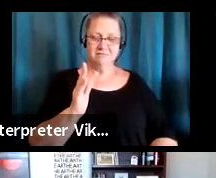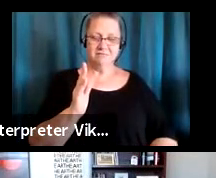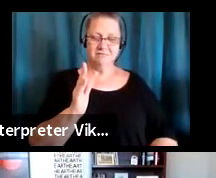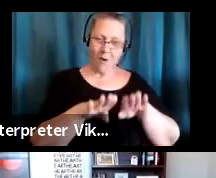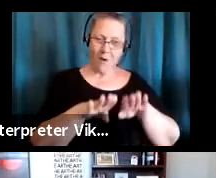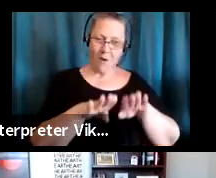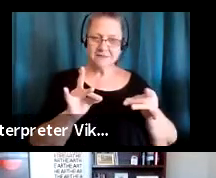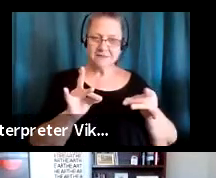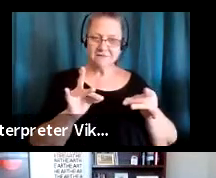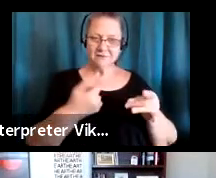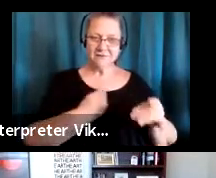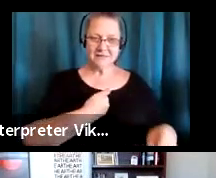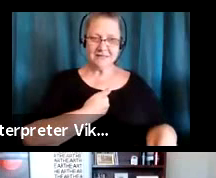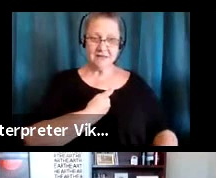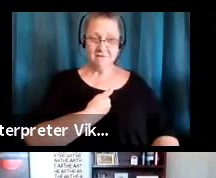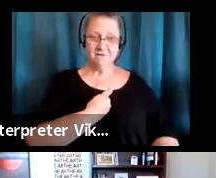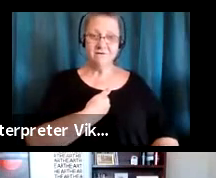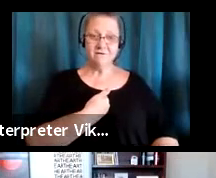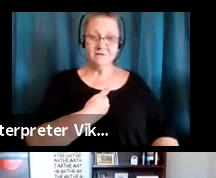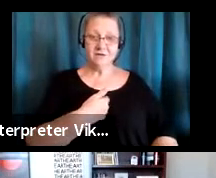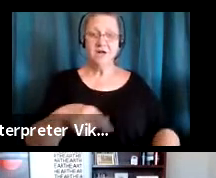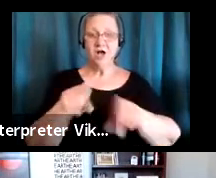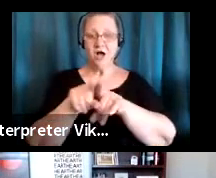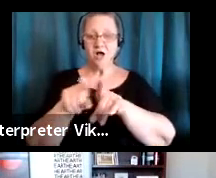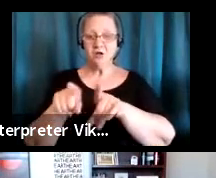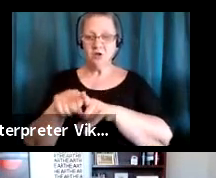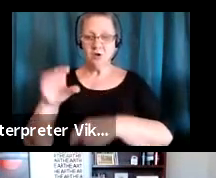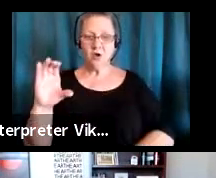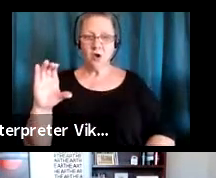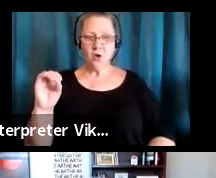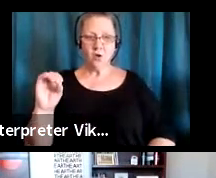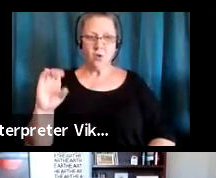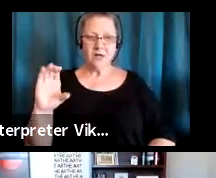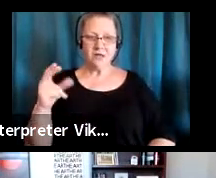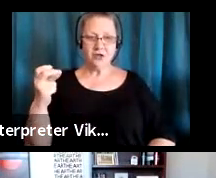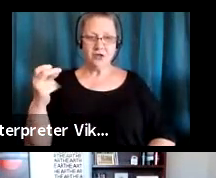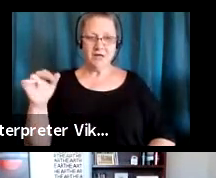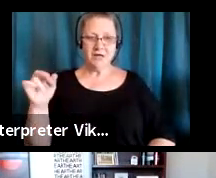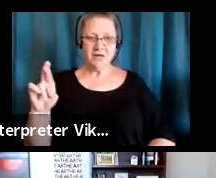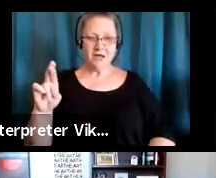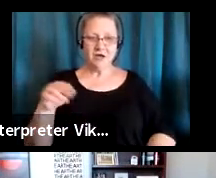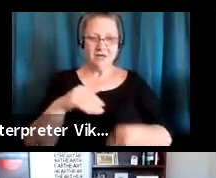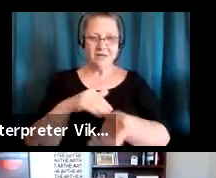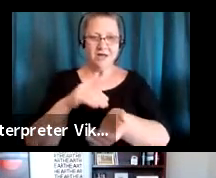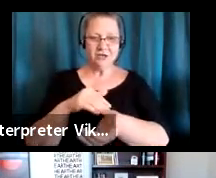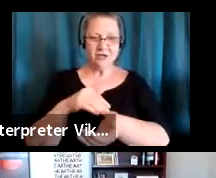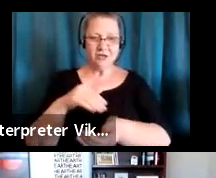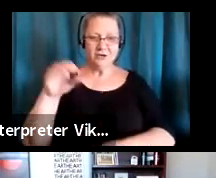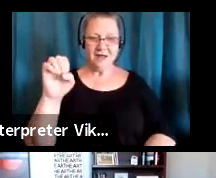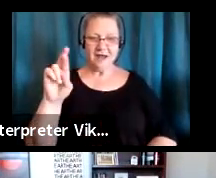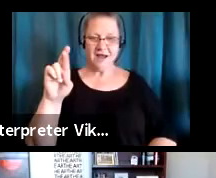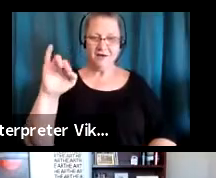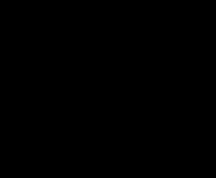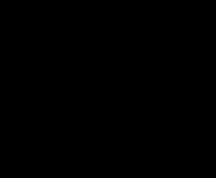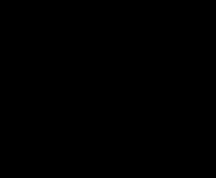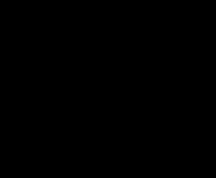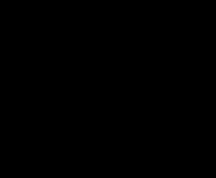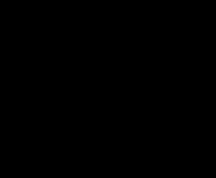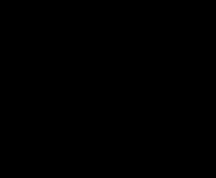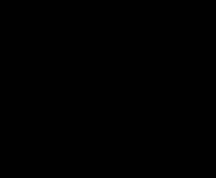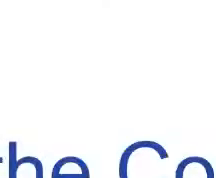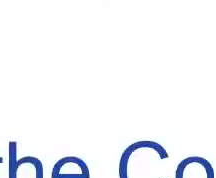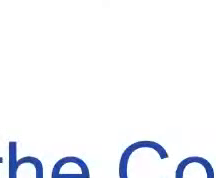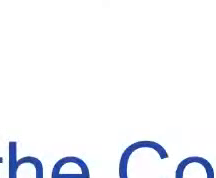from myself and also our co-chair, Dr. Erica Pan, state epidemiologist. But Bobby, can you start us off